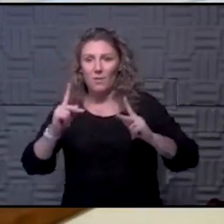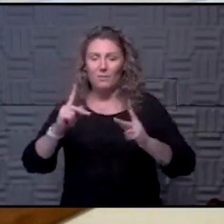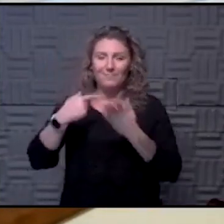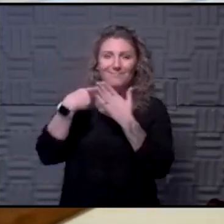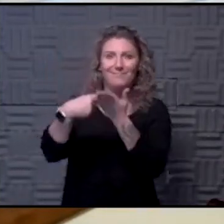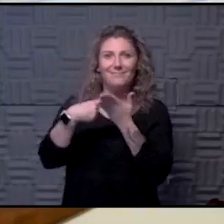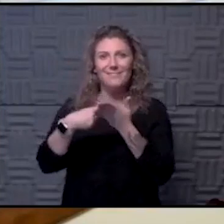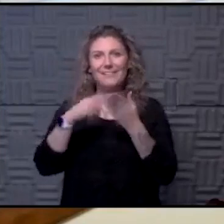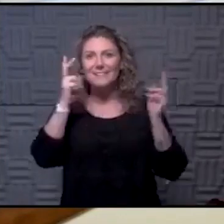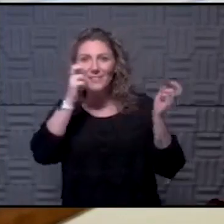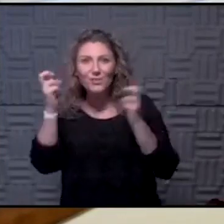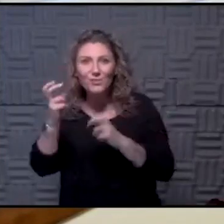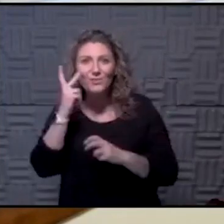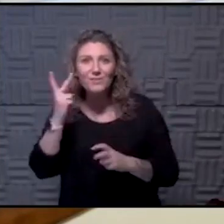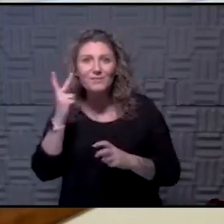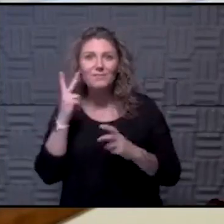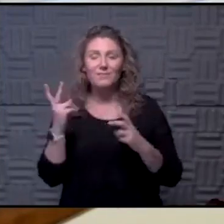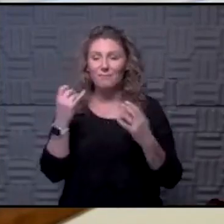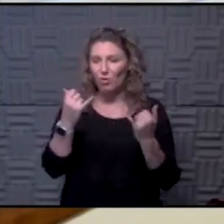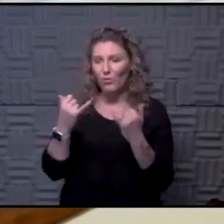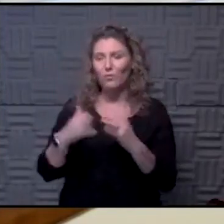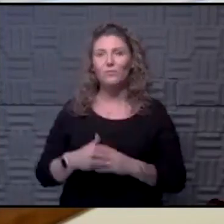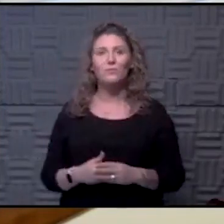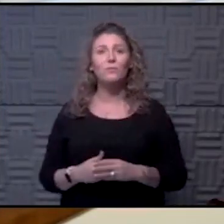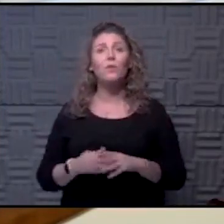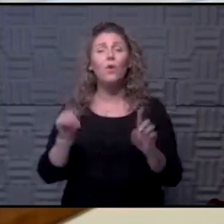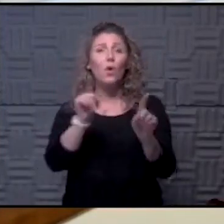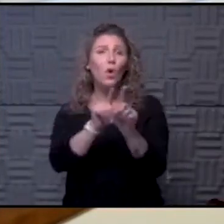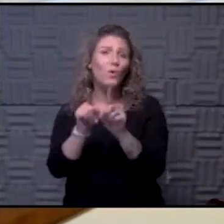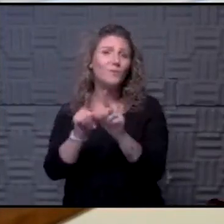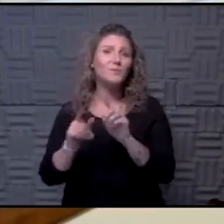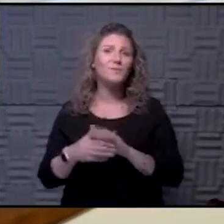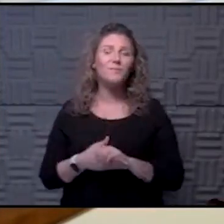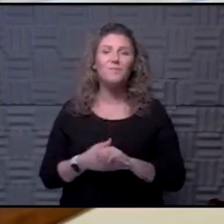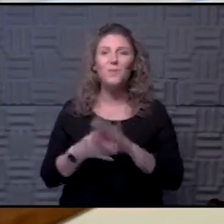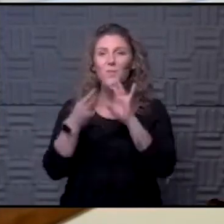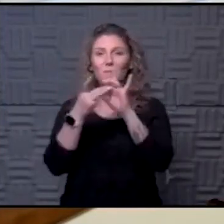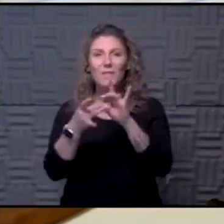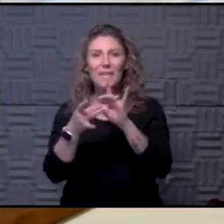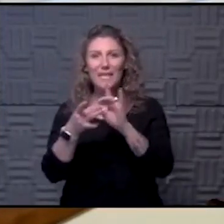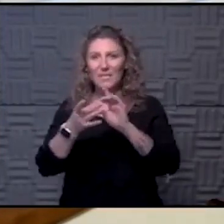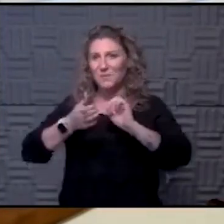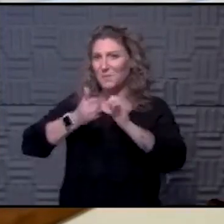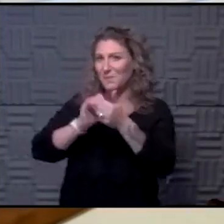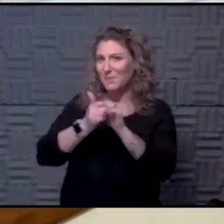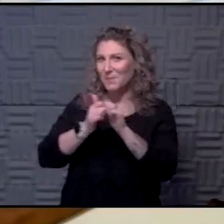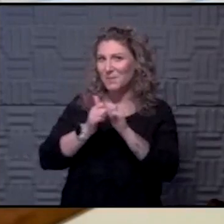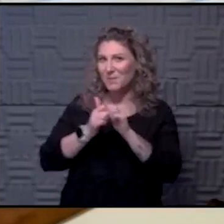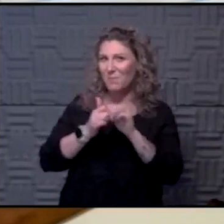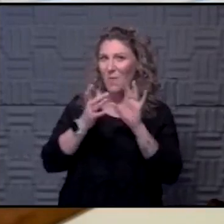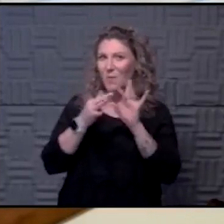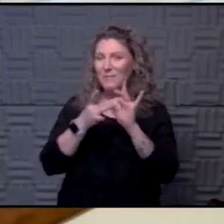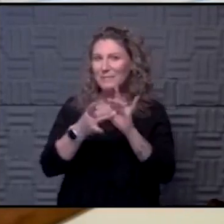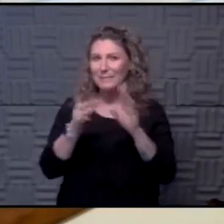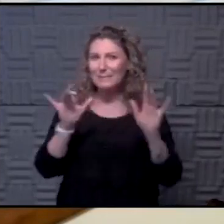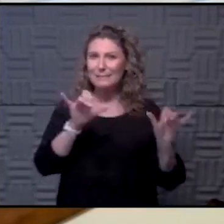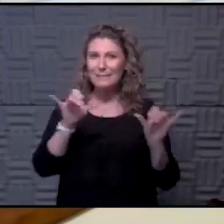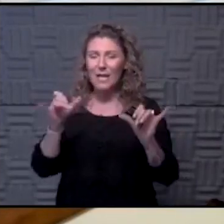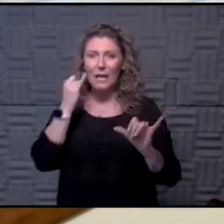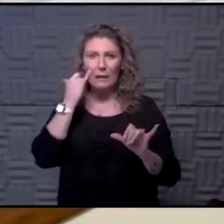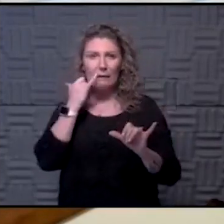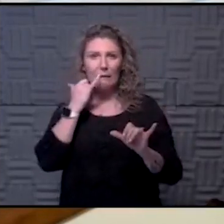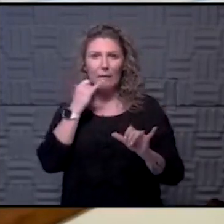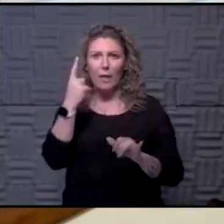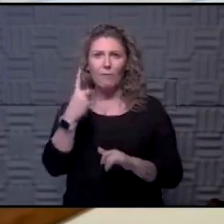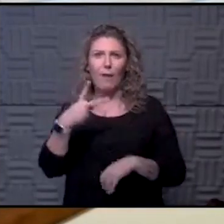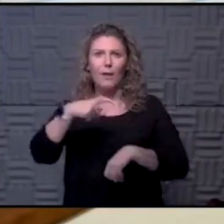the issues that we're seeing currently. And if I can kind of relate this to a sports analogy, if we went into halftime of a